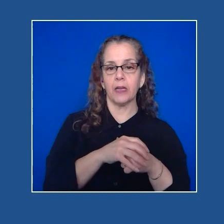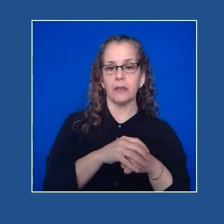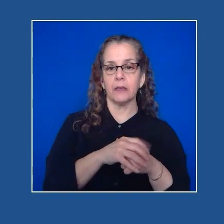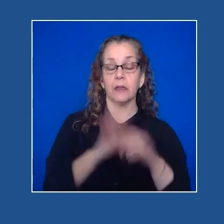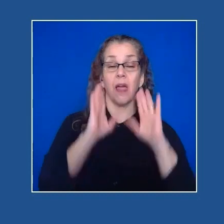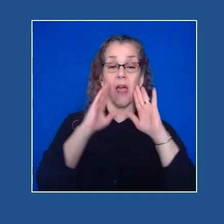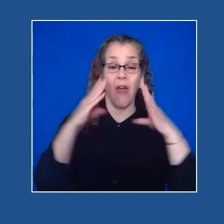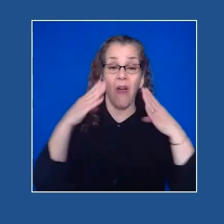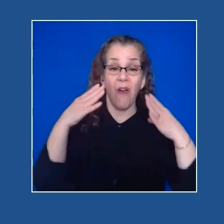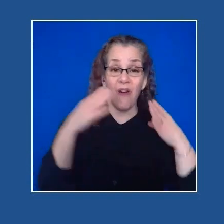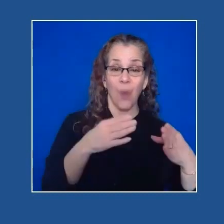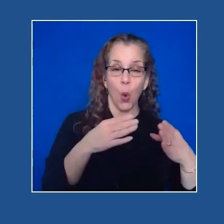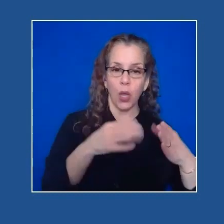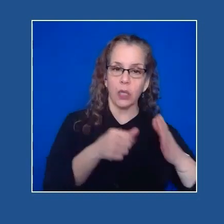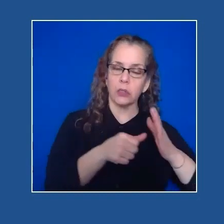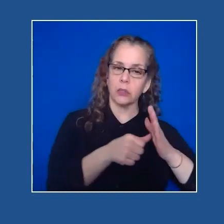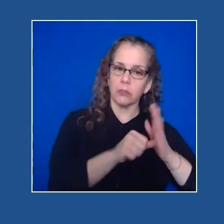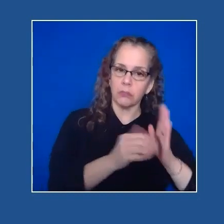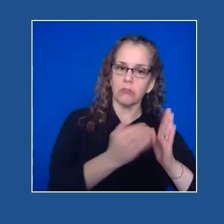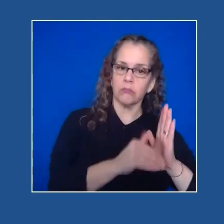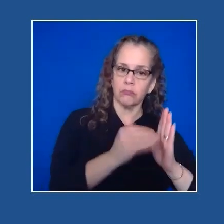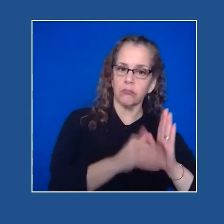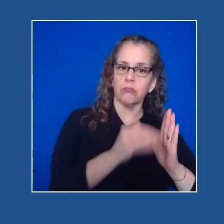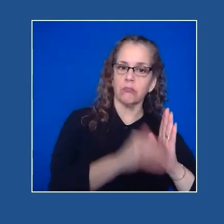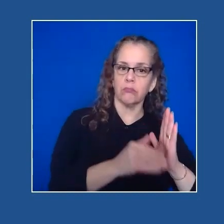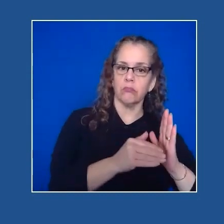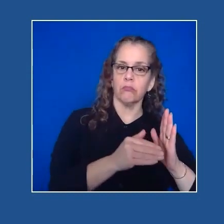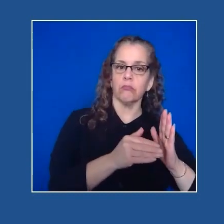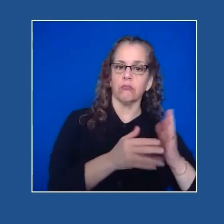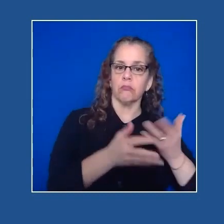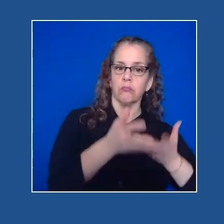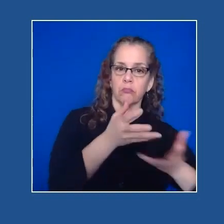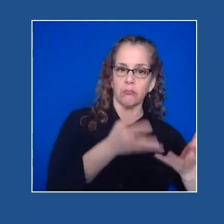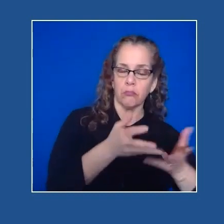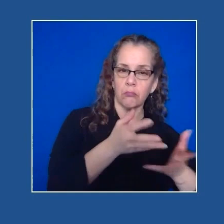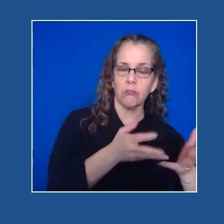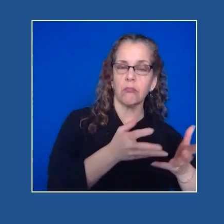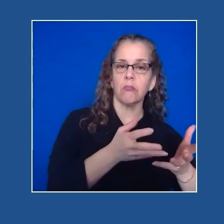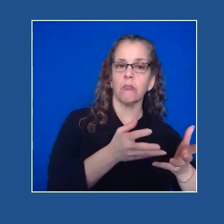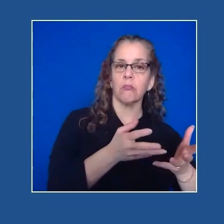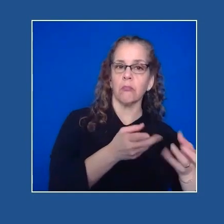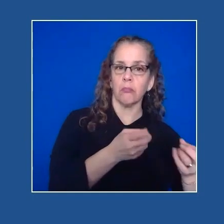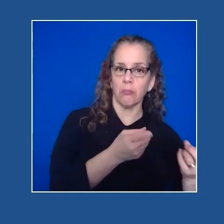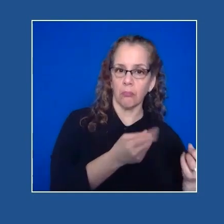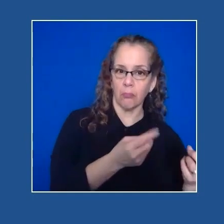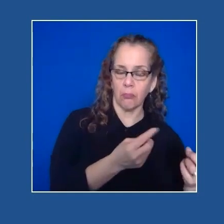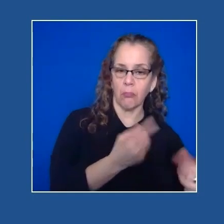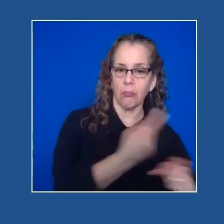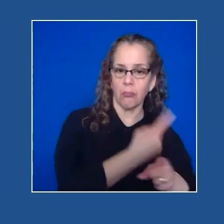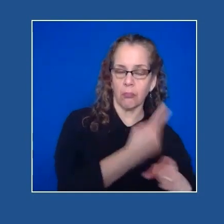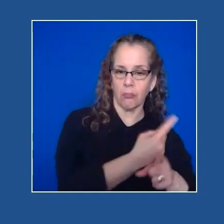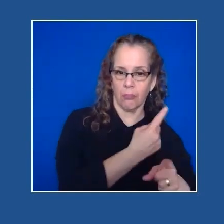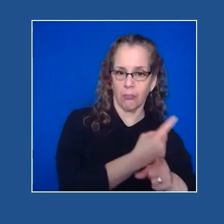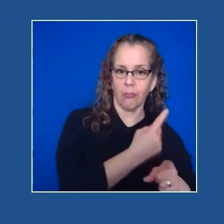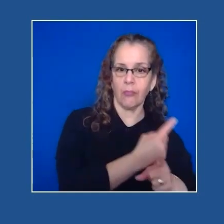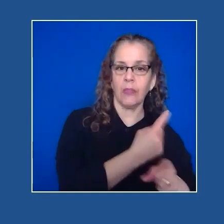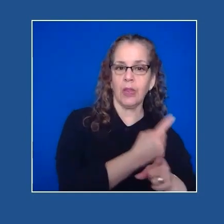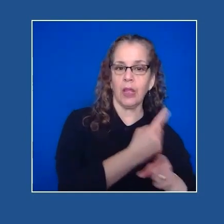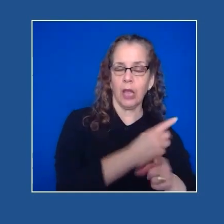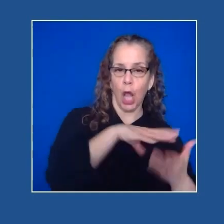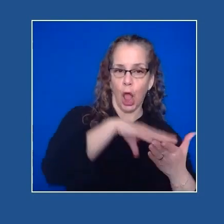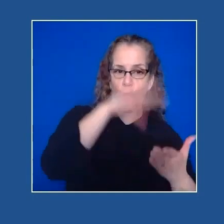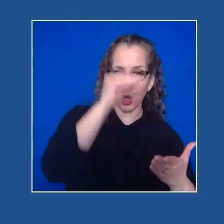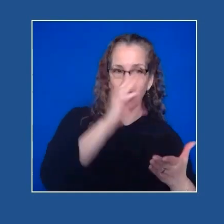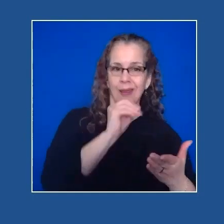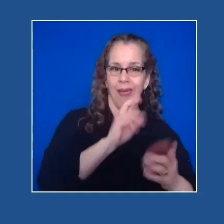attendance, reinforcing the engagement of folks who attended the drop-in DBT skills group, as opposed to the reinforcement of learning and application